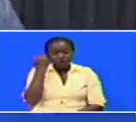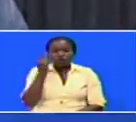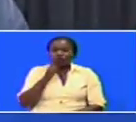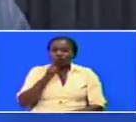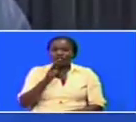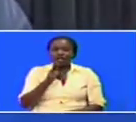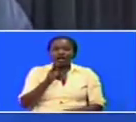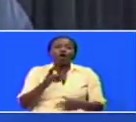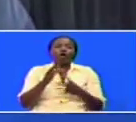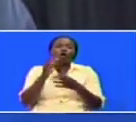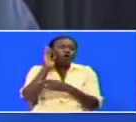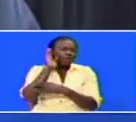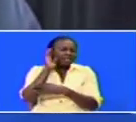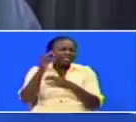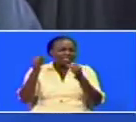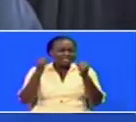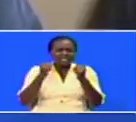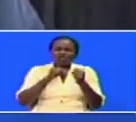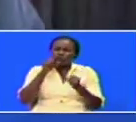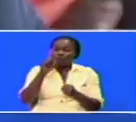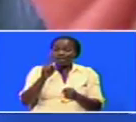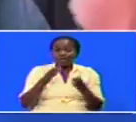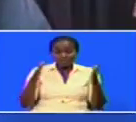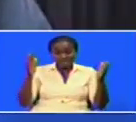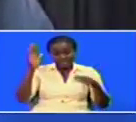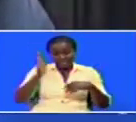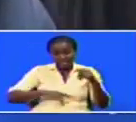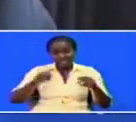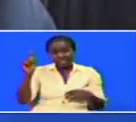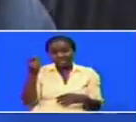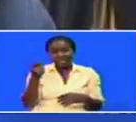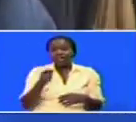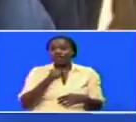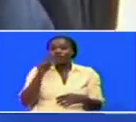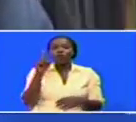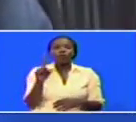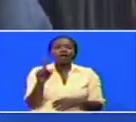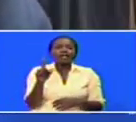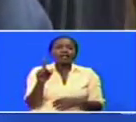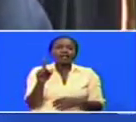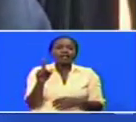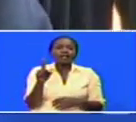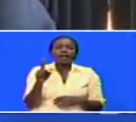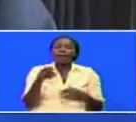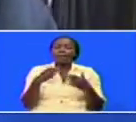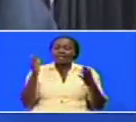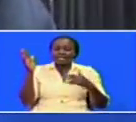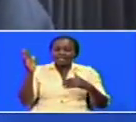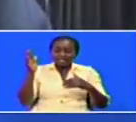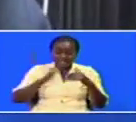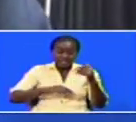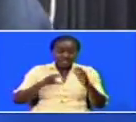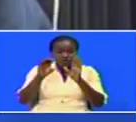is nobody who is bigger than the Republic of Kenya. There is nobody who is bigger than the constitution